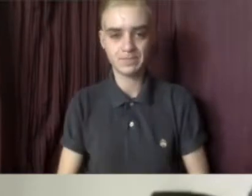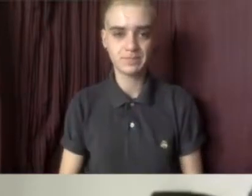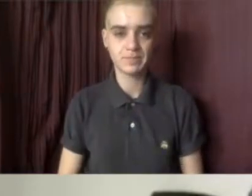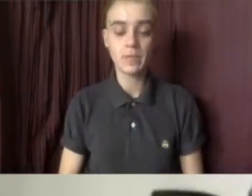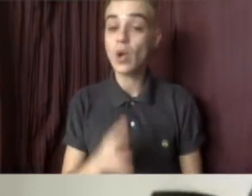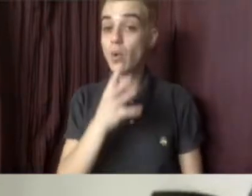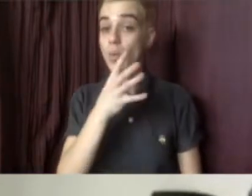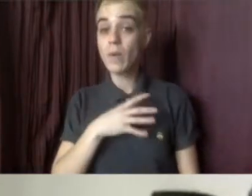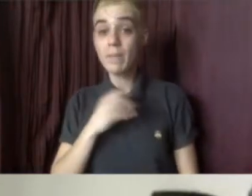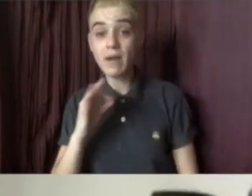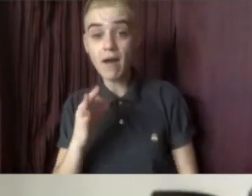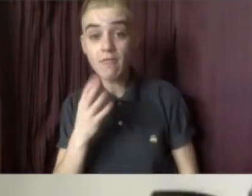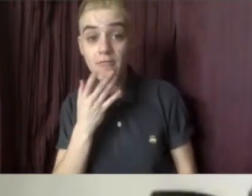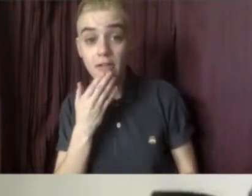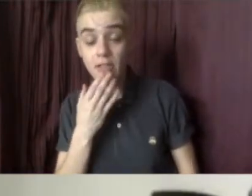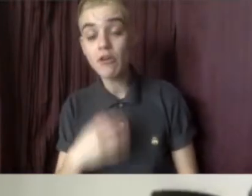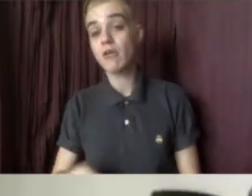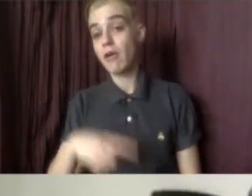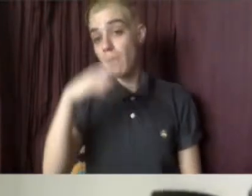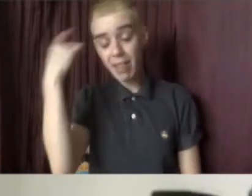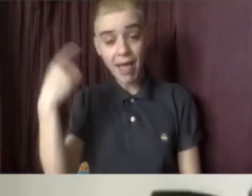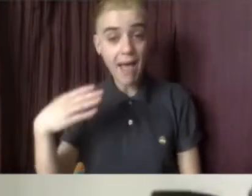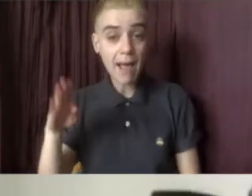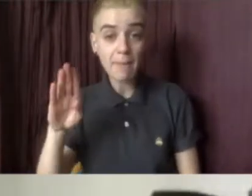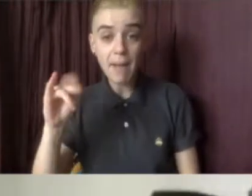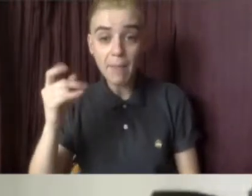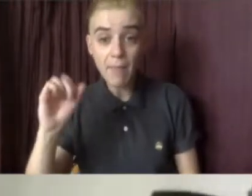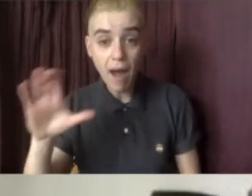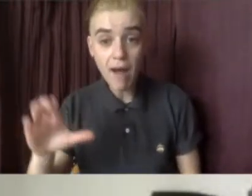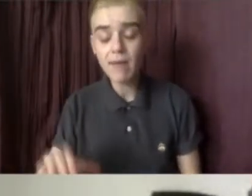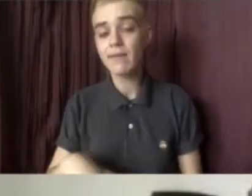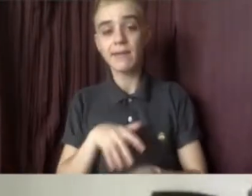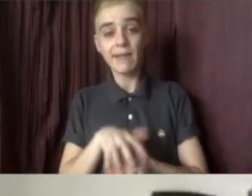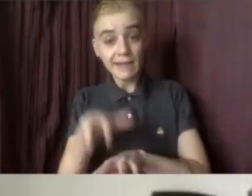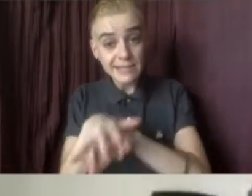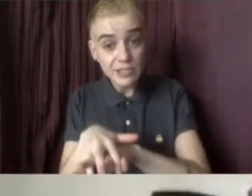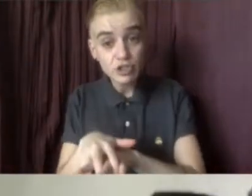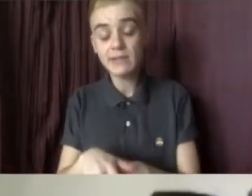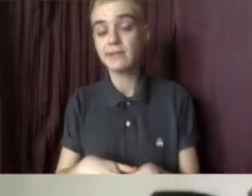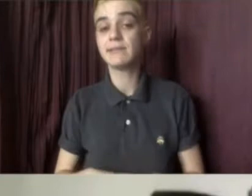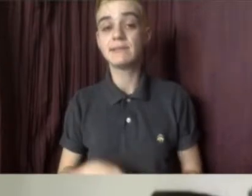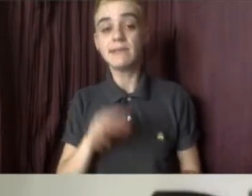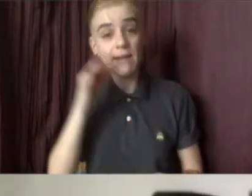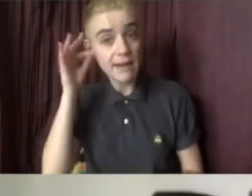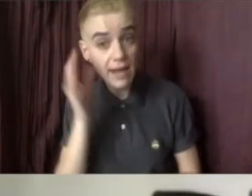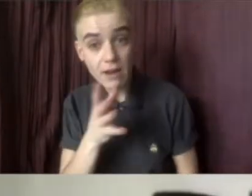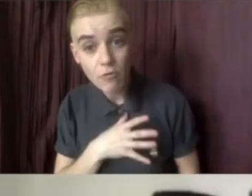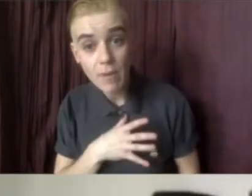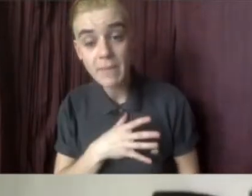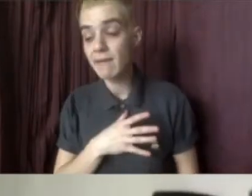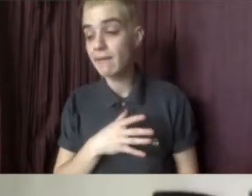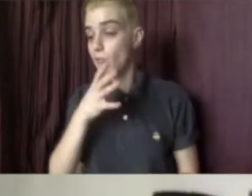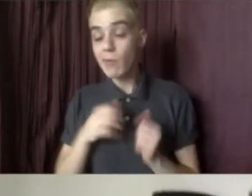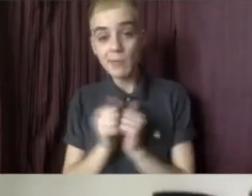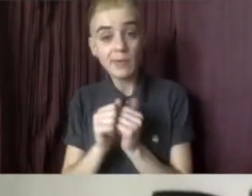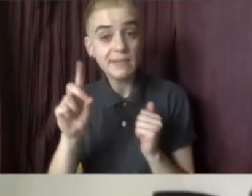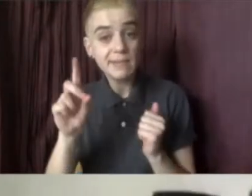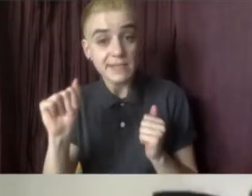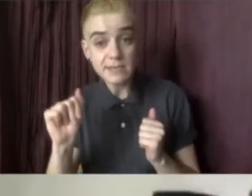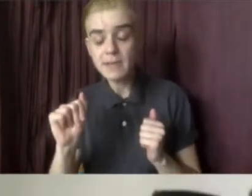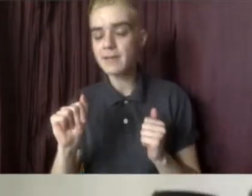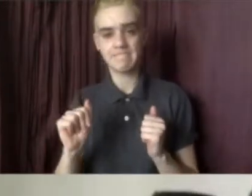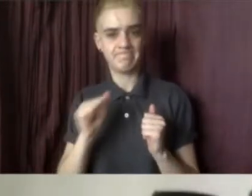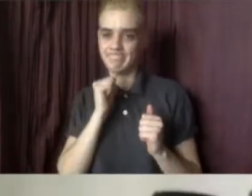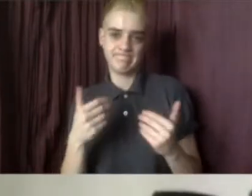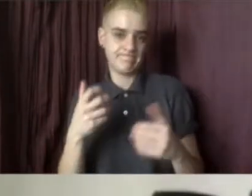1990. And so that says a lot, right? And people look and they say, what do you mean? And why? I said, that is when people in this country got a civil right. Disabled